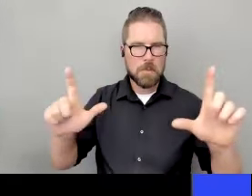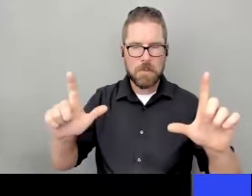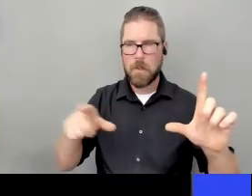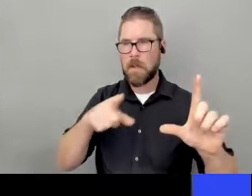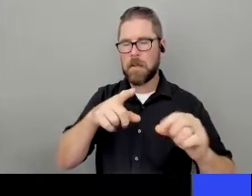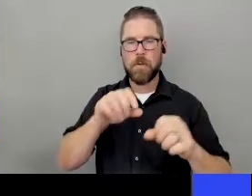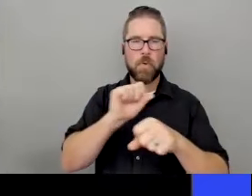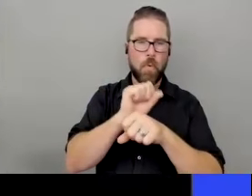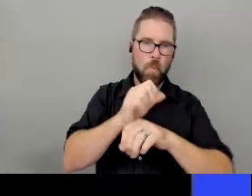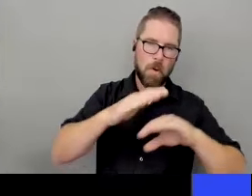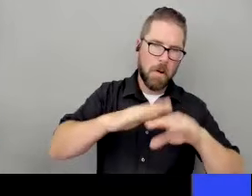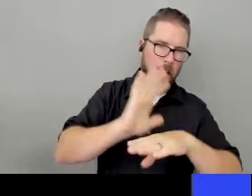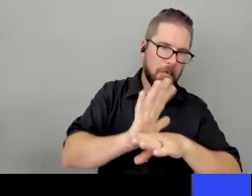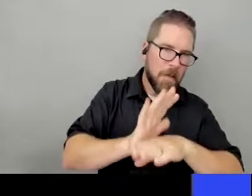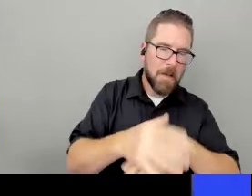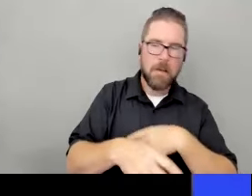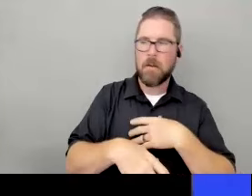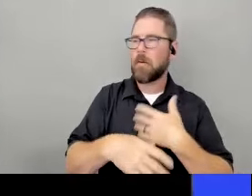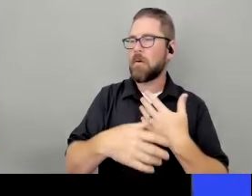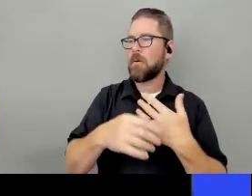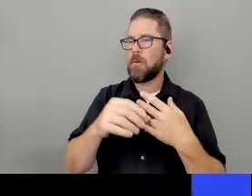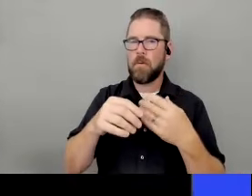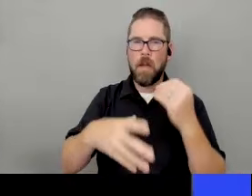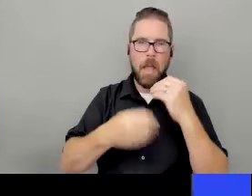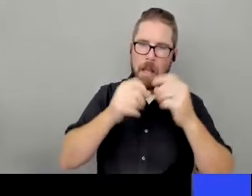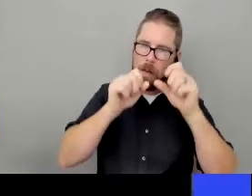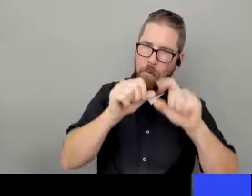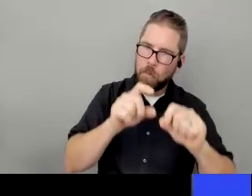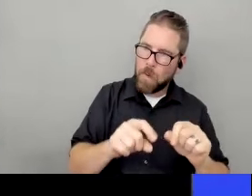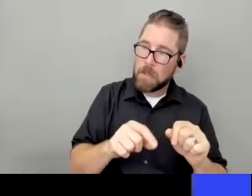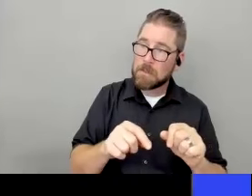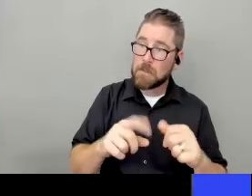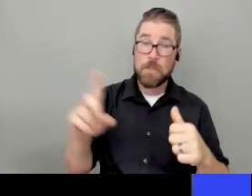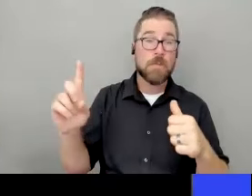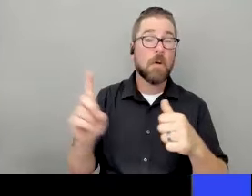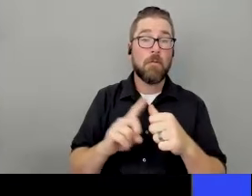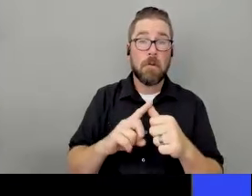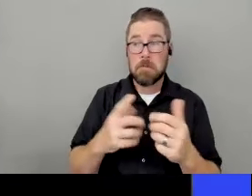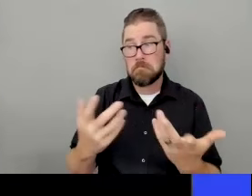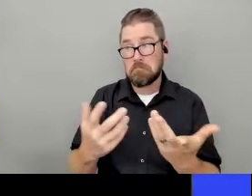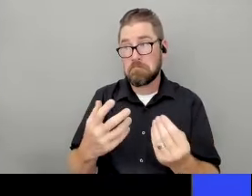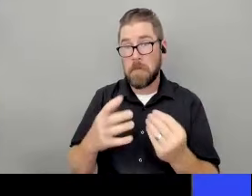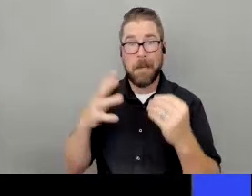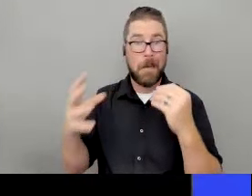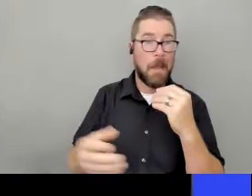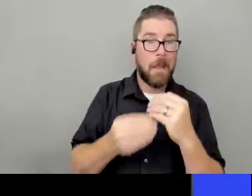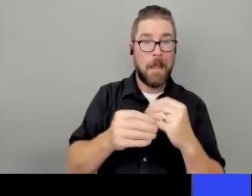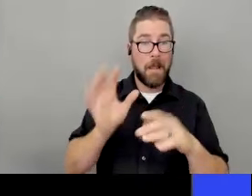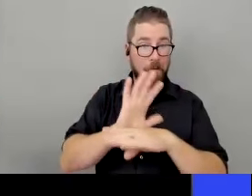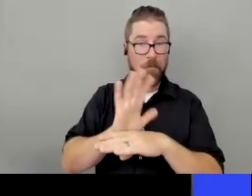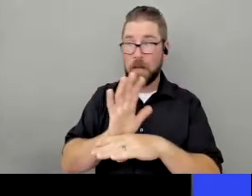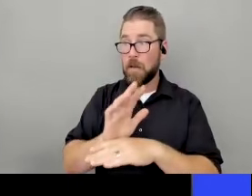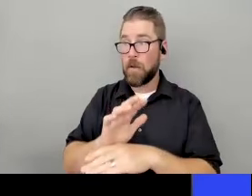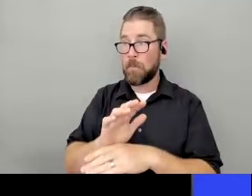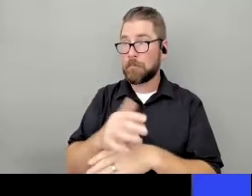questions, do your work, opens up. First, I've got to add some video here. So this top box is what you'll see